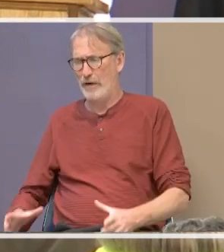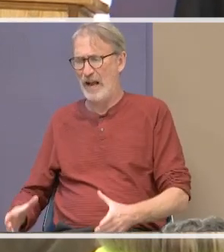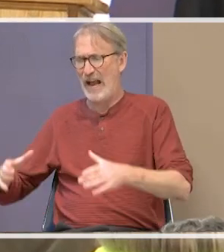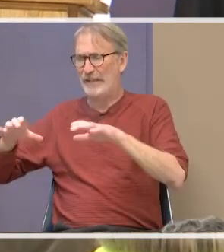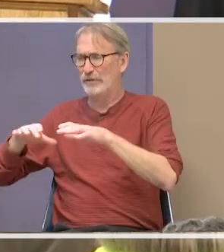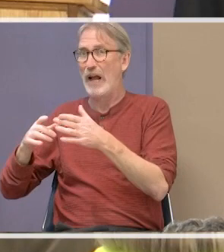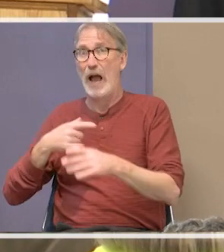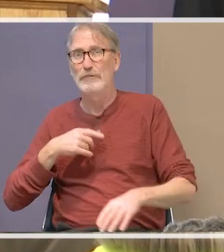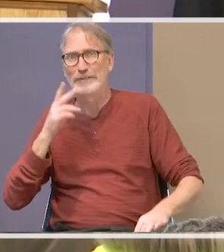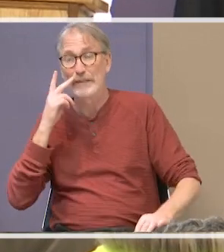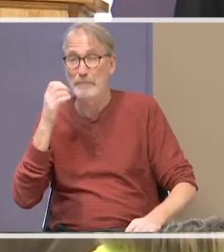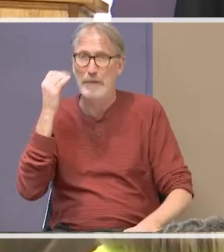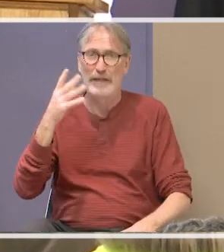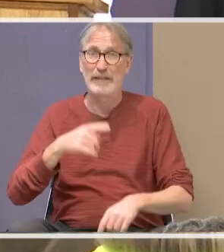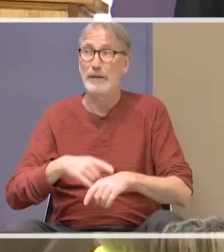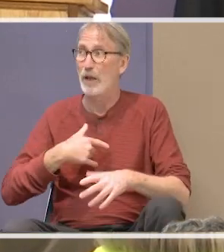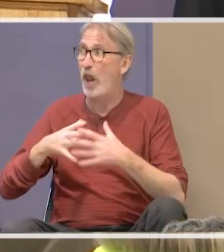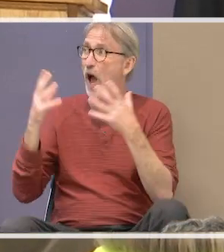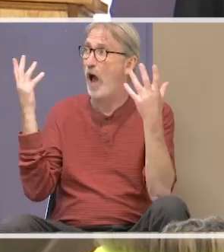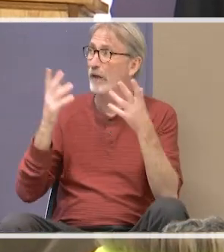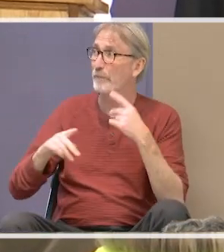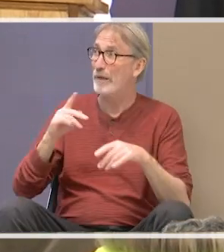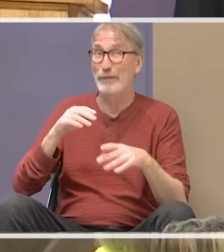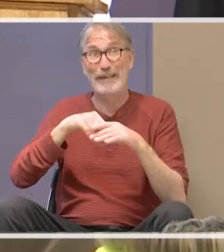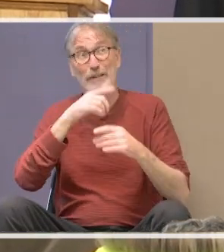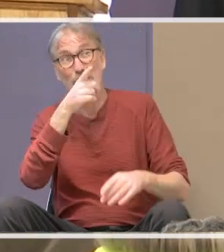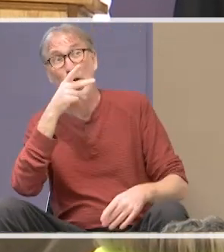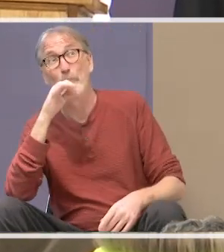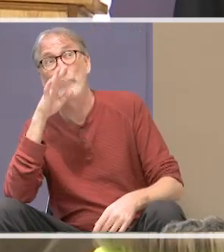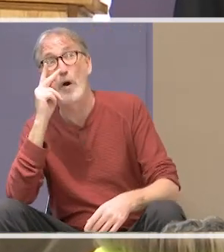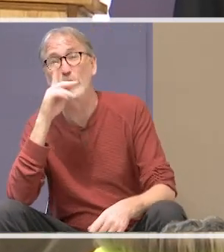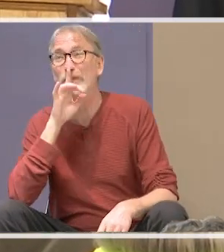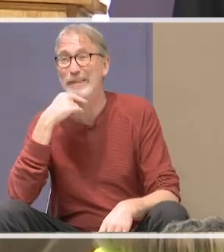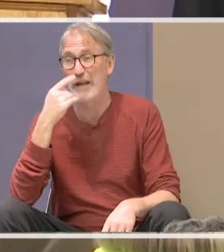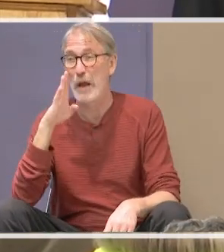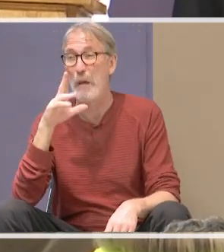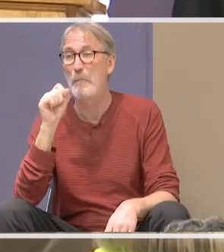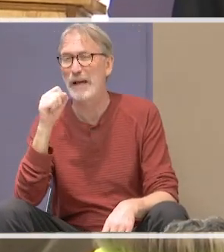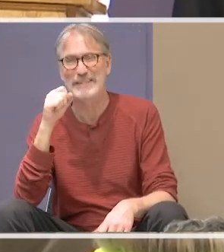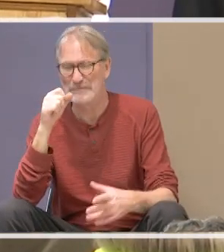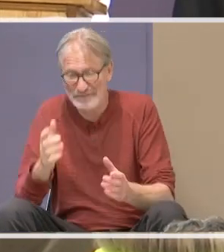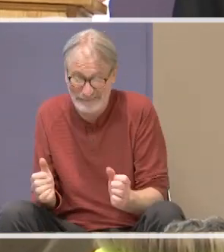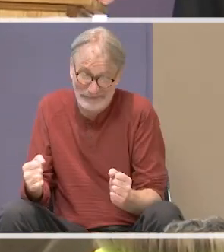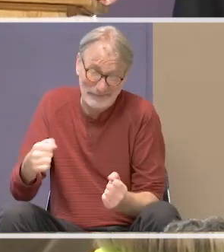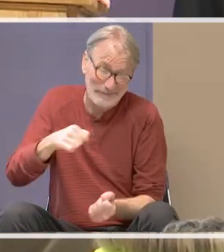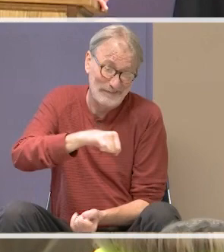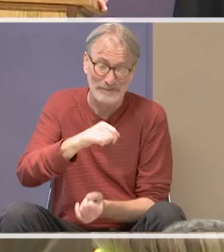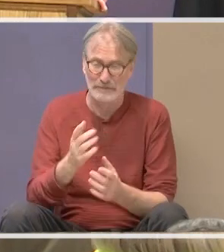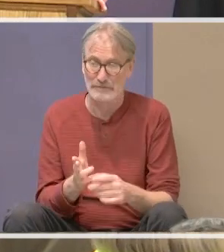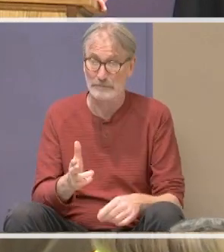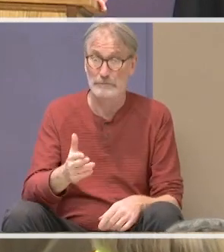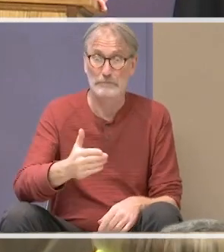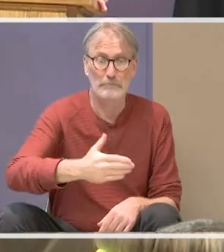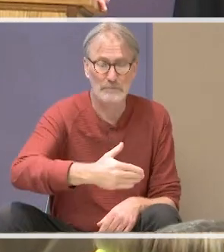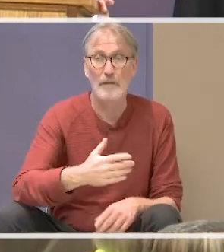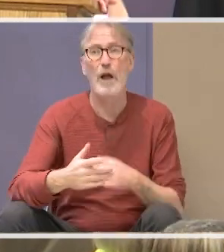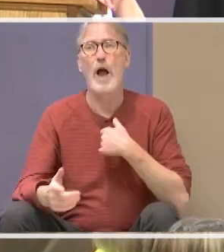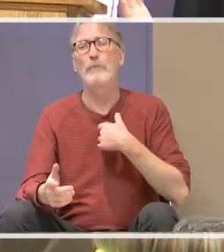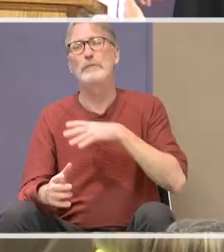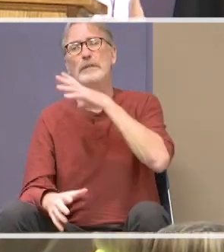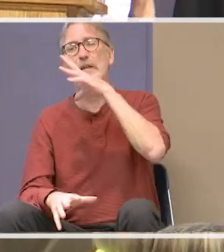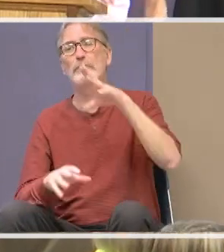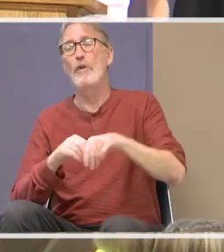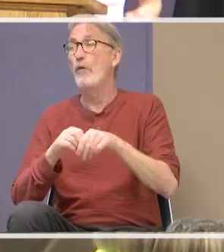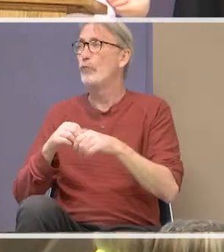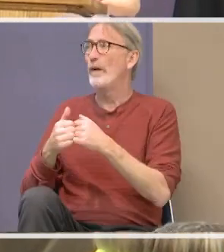many times when there are a lot of people in the park, the buses really can't make the turn, and I actually was involved in an